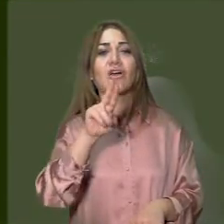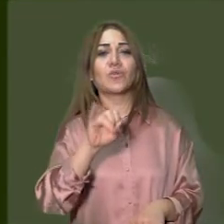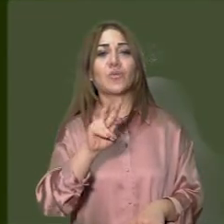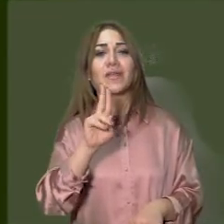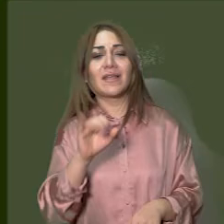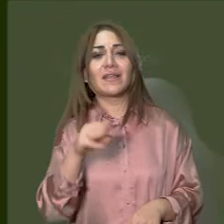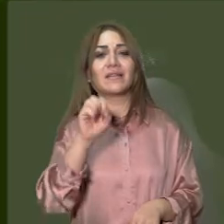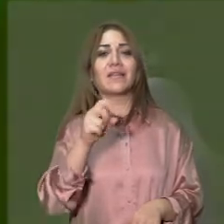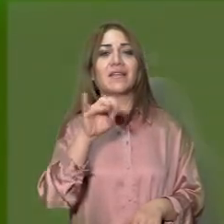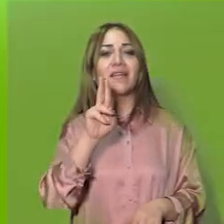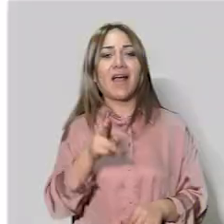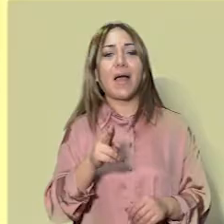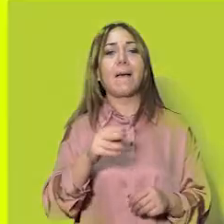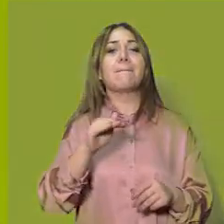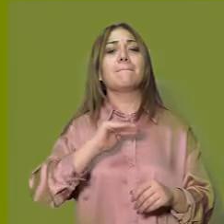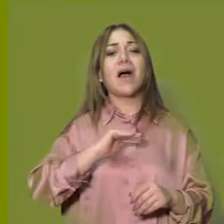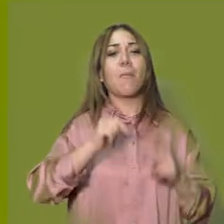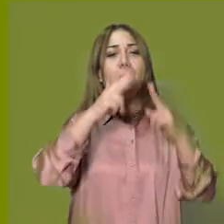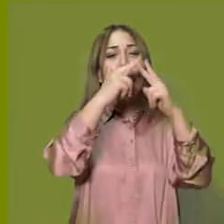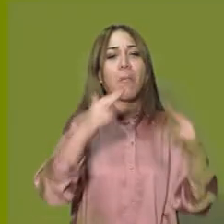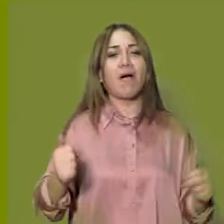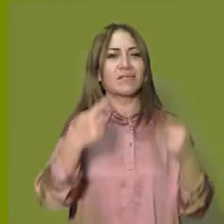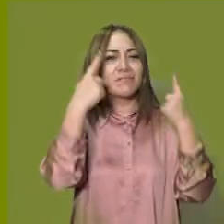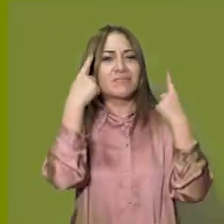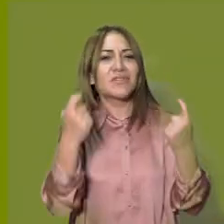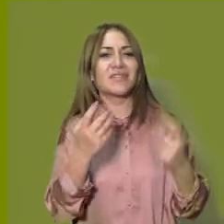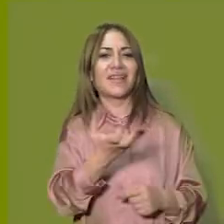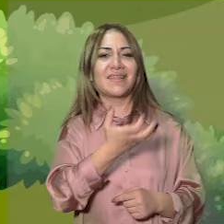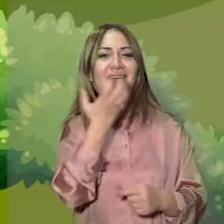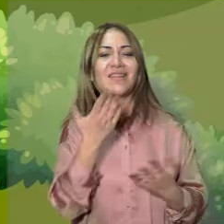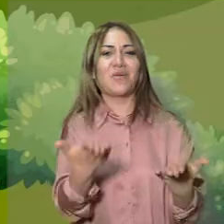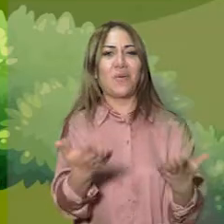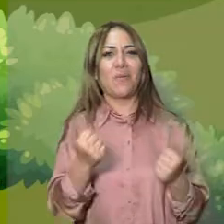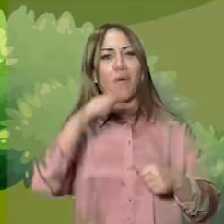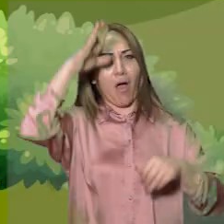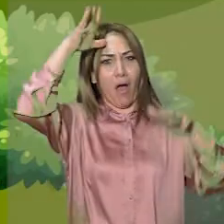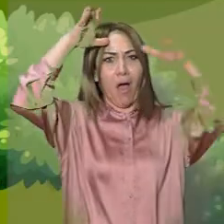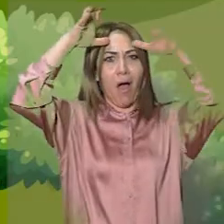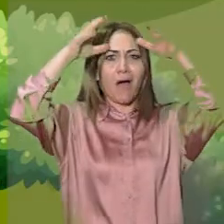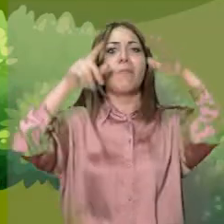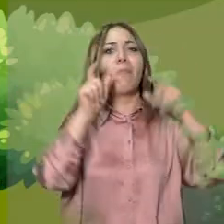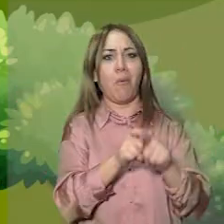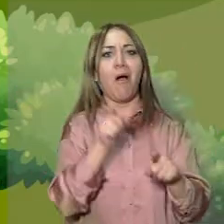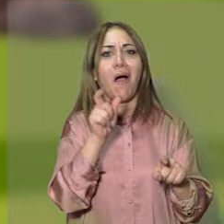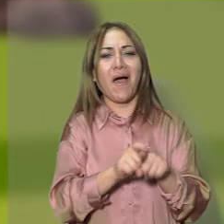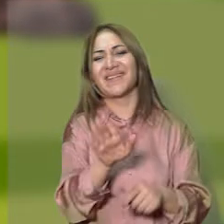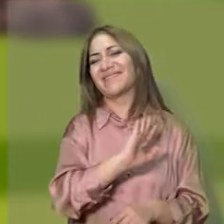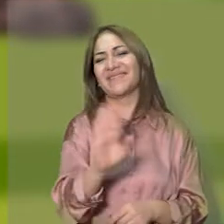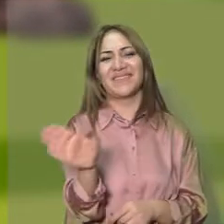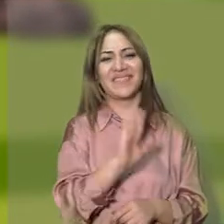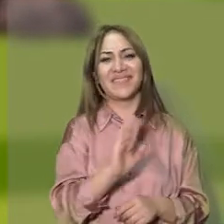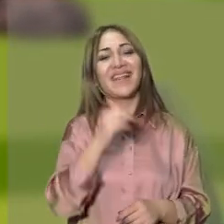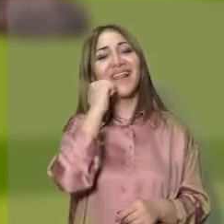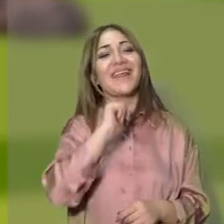Taplak. Serve us some savory apples from Melik Kaz's palace. A magic spell. Absolutely